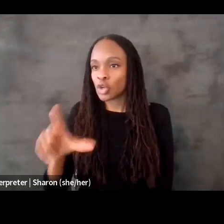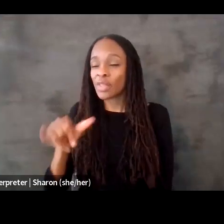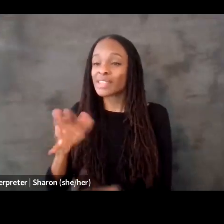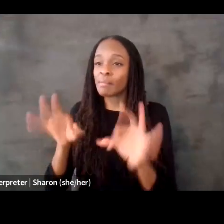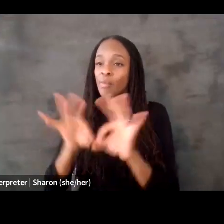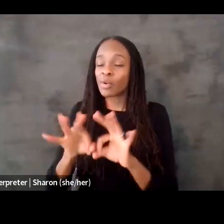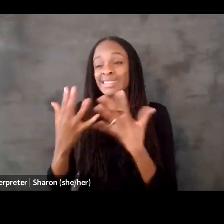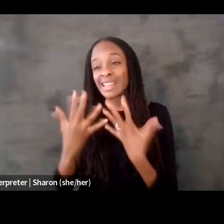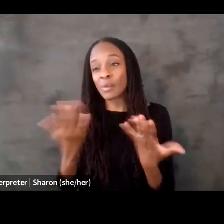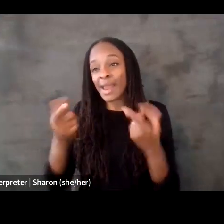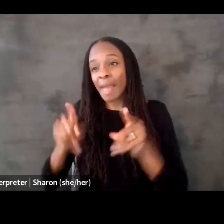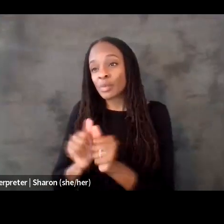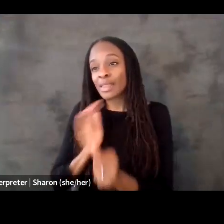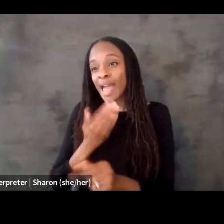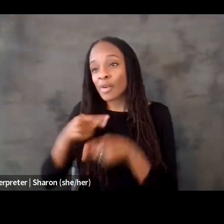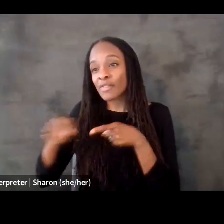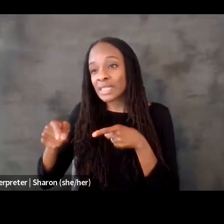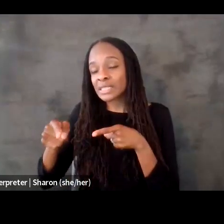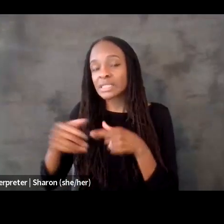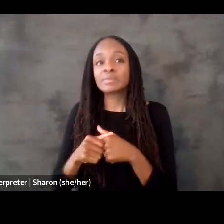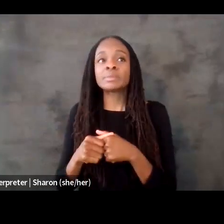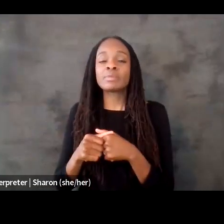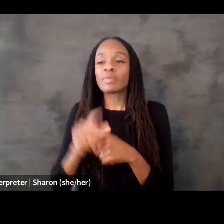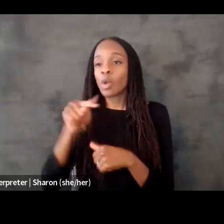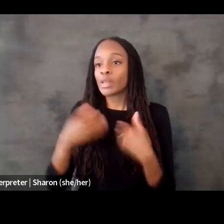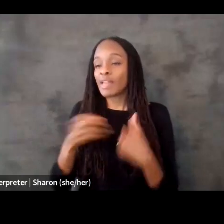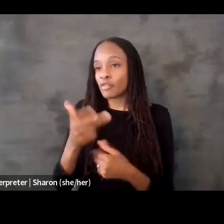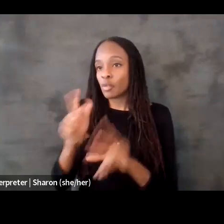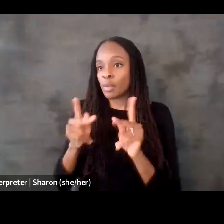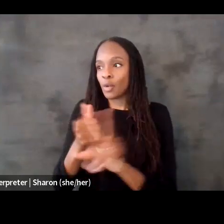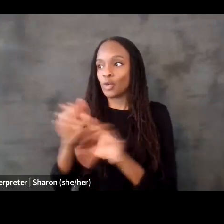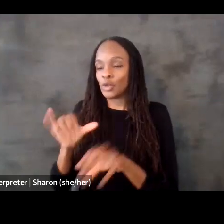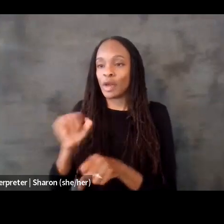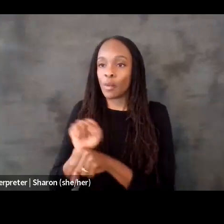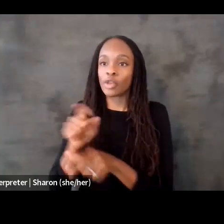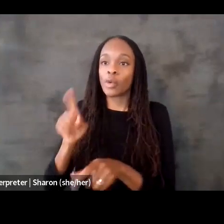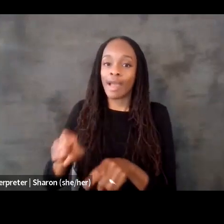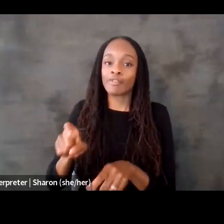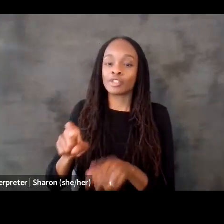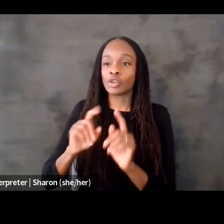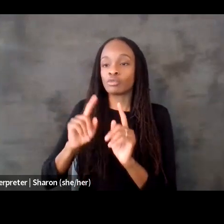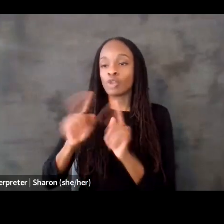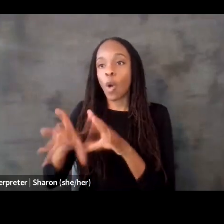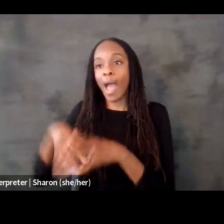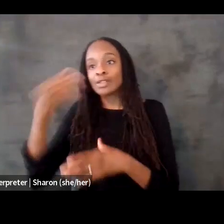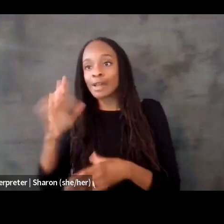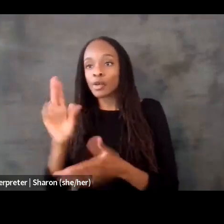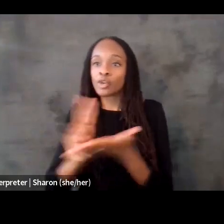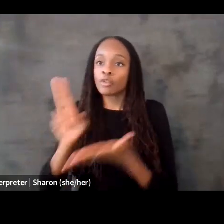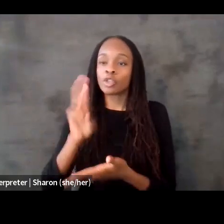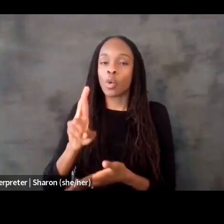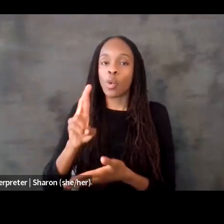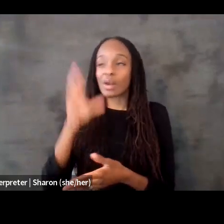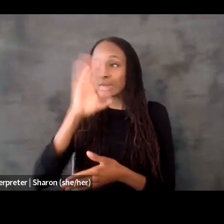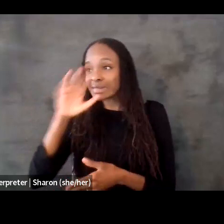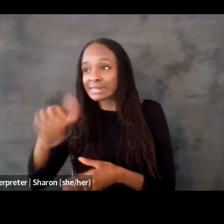what happens in our field is there are only a few people who do that work. And so then you have to go outside your university or you have to look elsewhere,